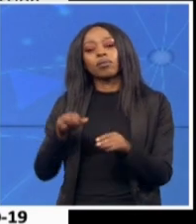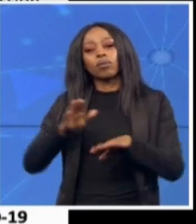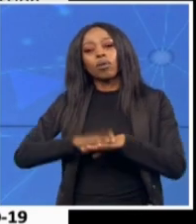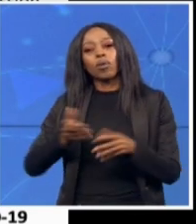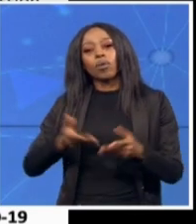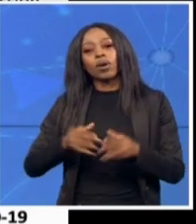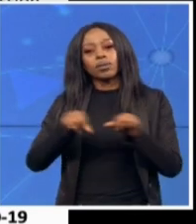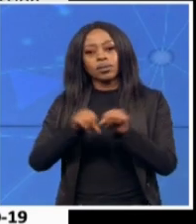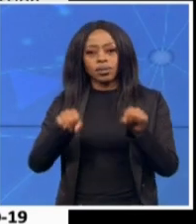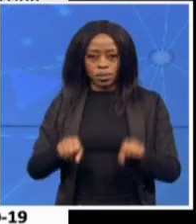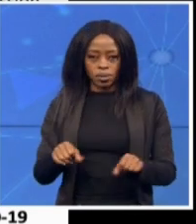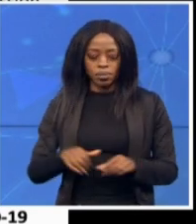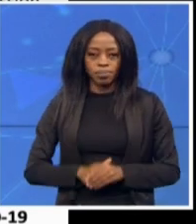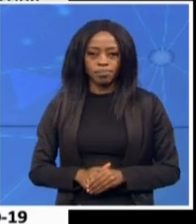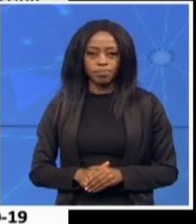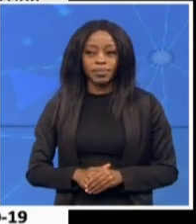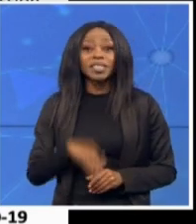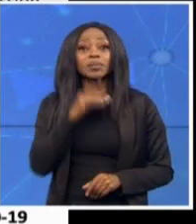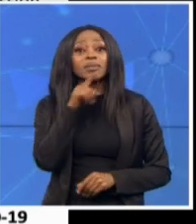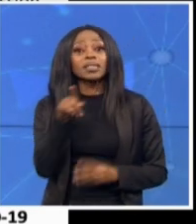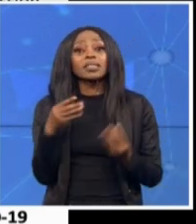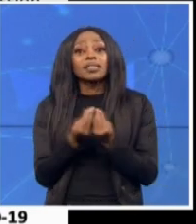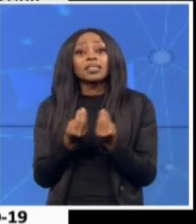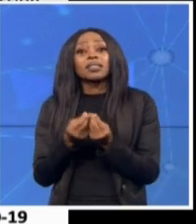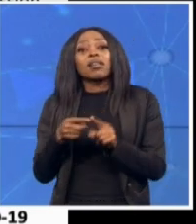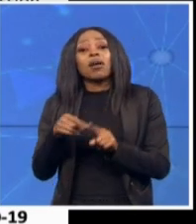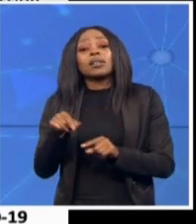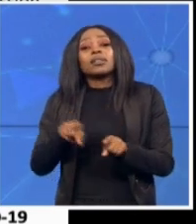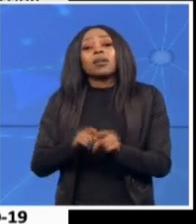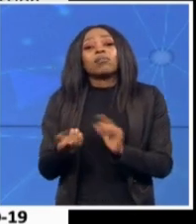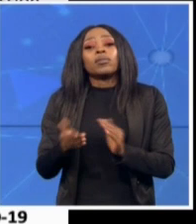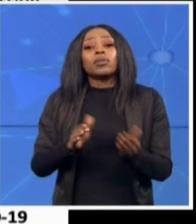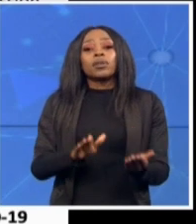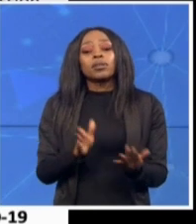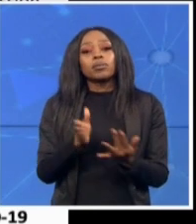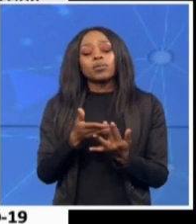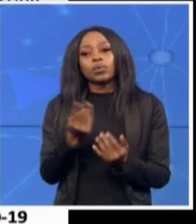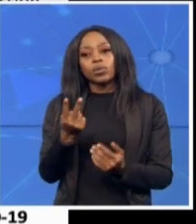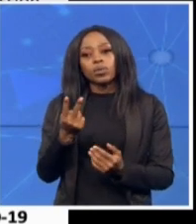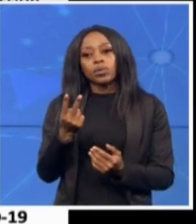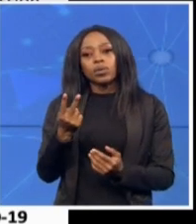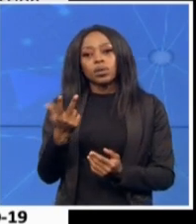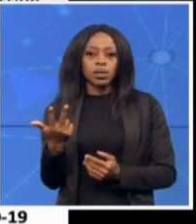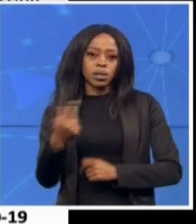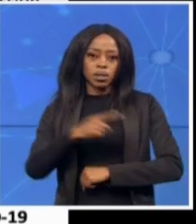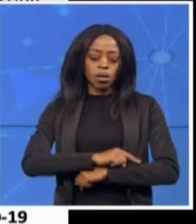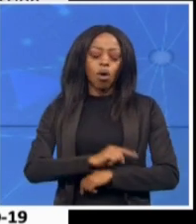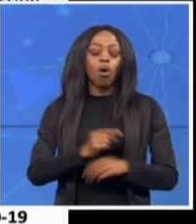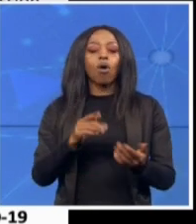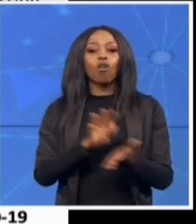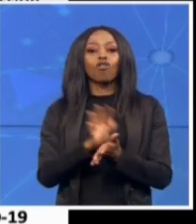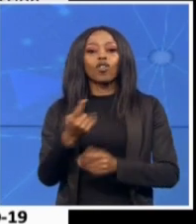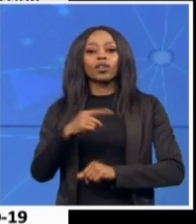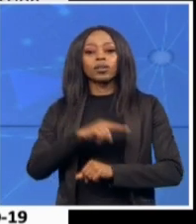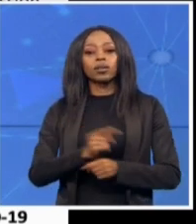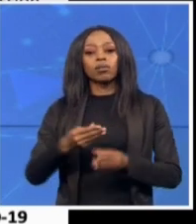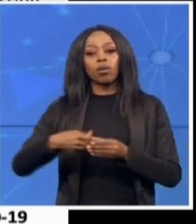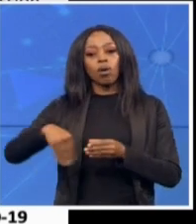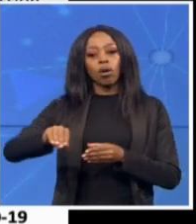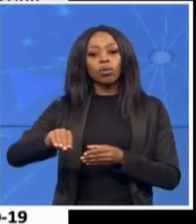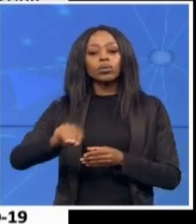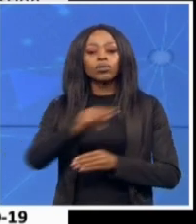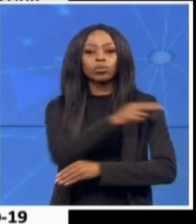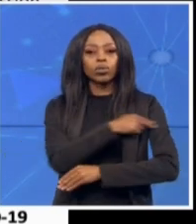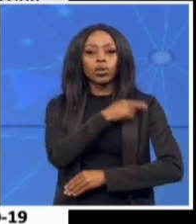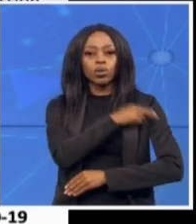again, deaths also now within 28 days of diagnosis or within 14 days of a discharge following a COVID admission, we are now starting to